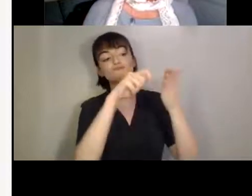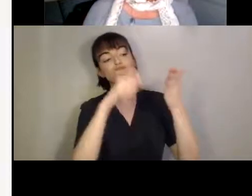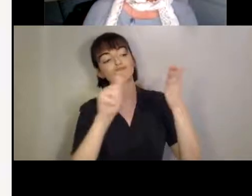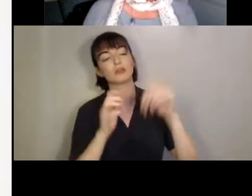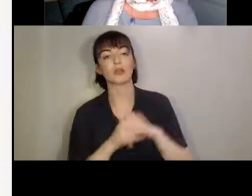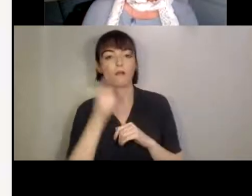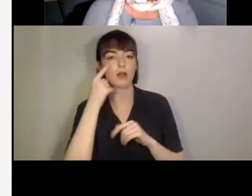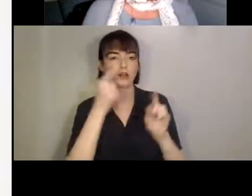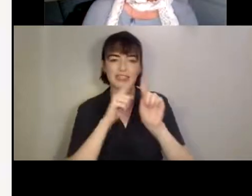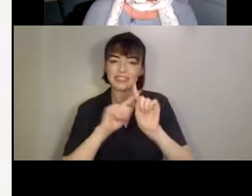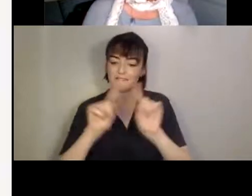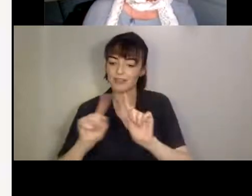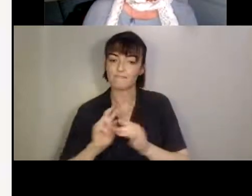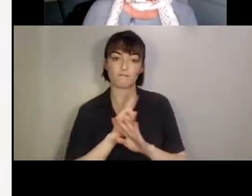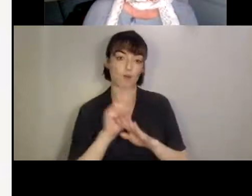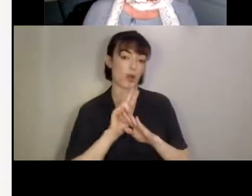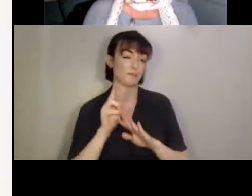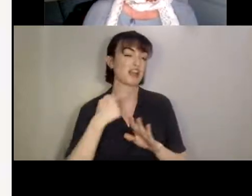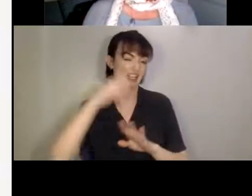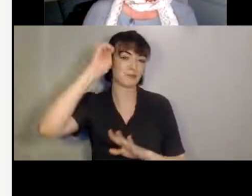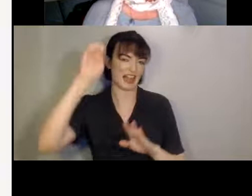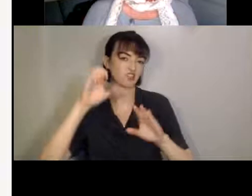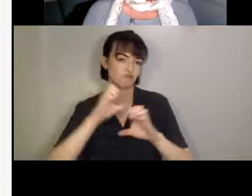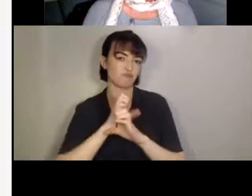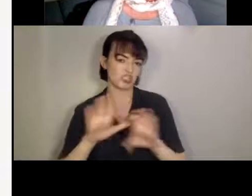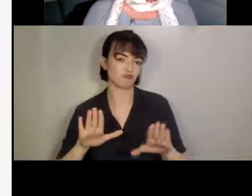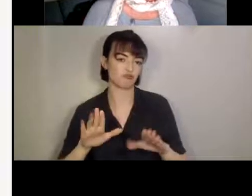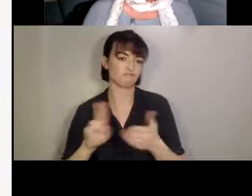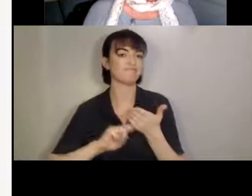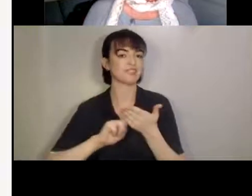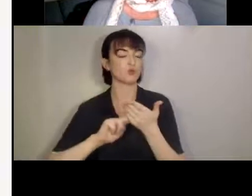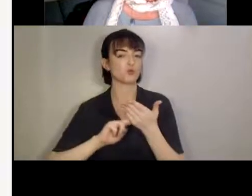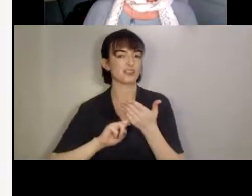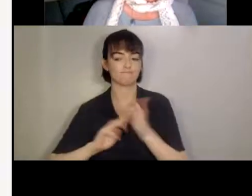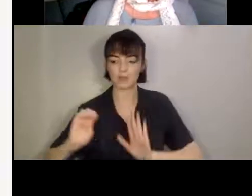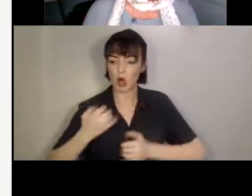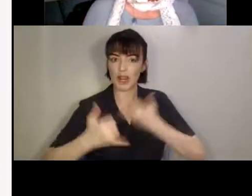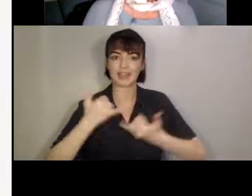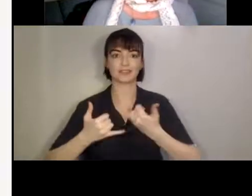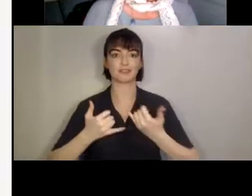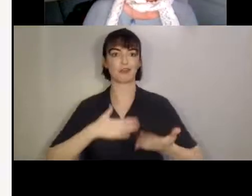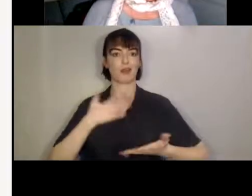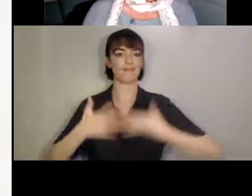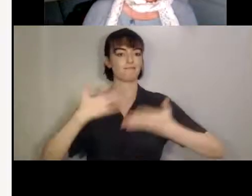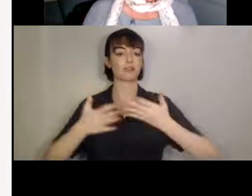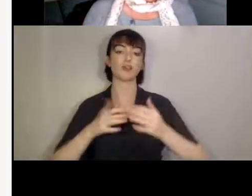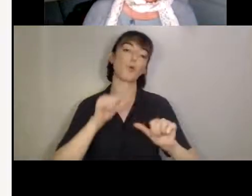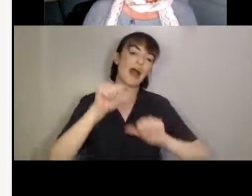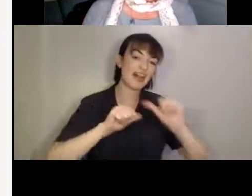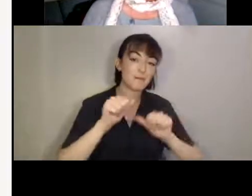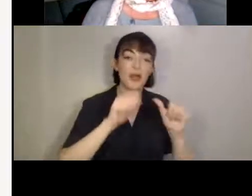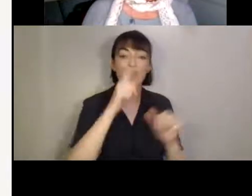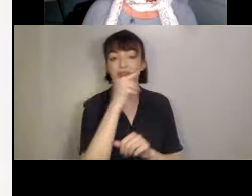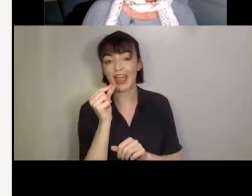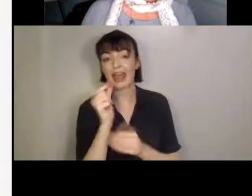of vocabulary that you'd expect children to be using in their early years. So animal names, vehicles,